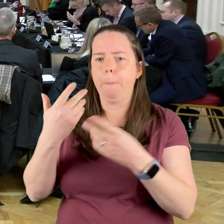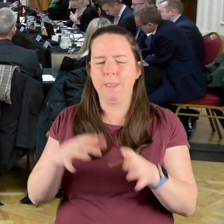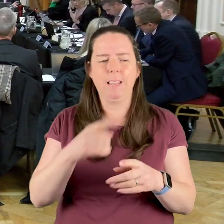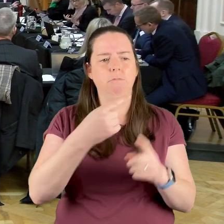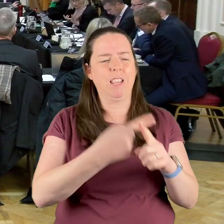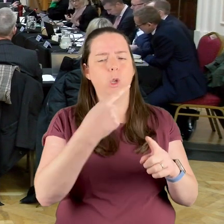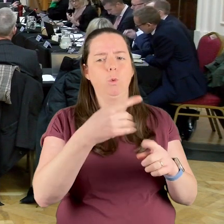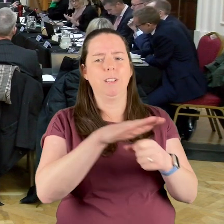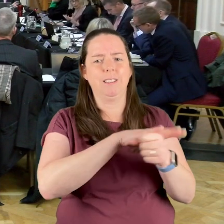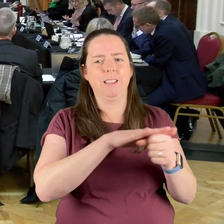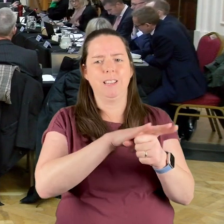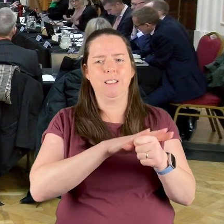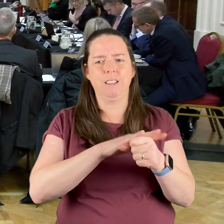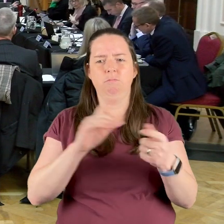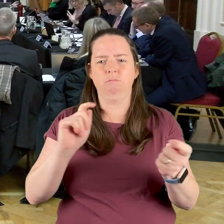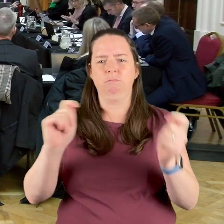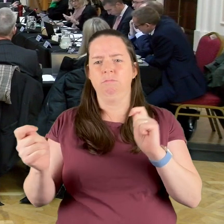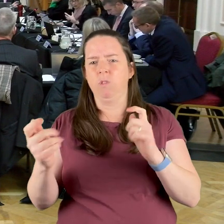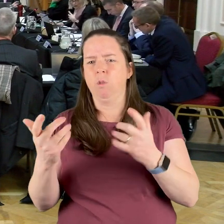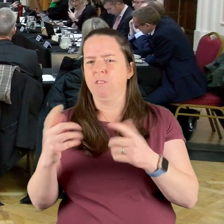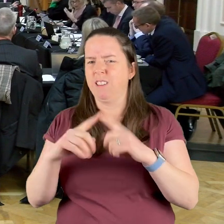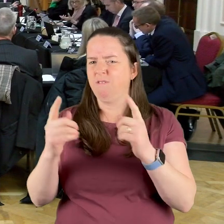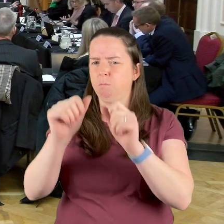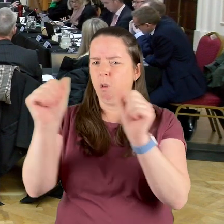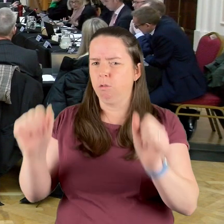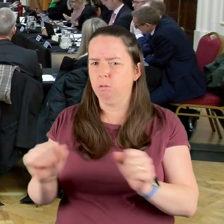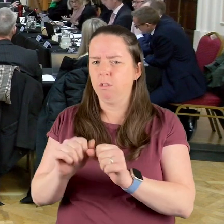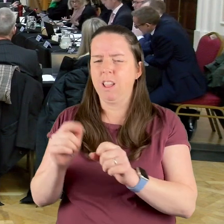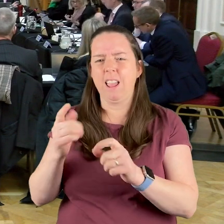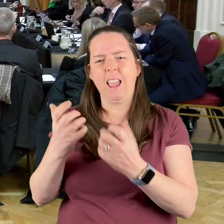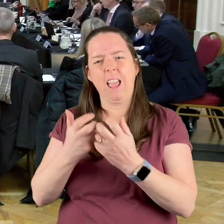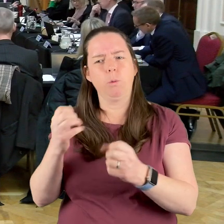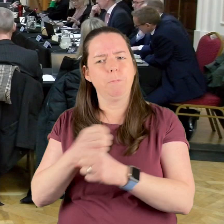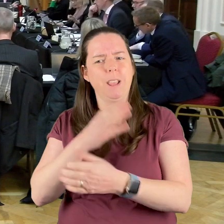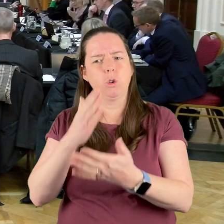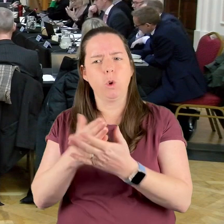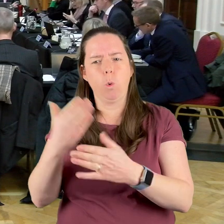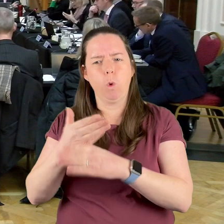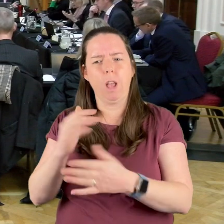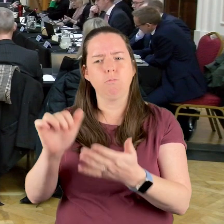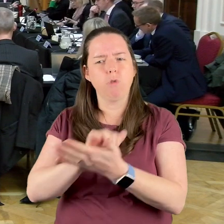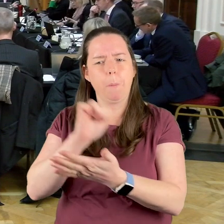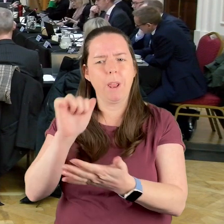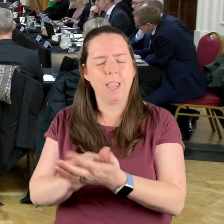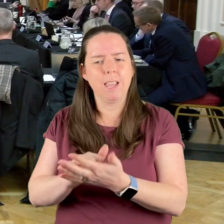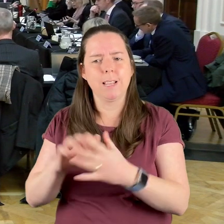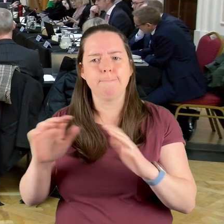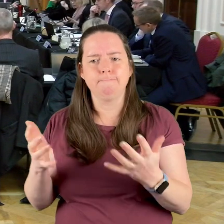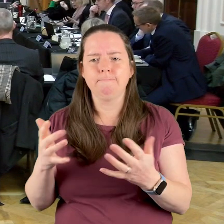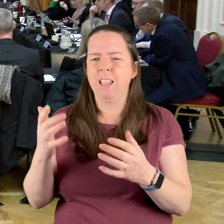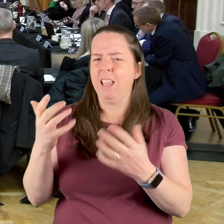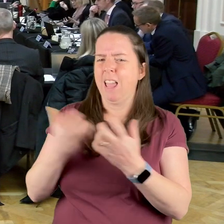you're proposing or relying on primary care to deliver work that had been done in the acute setting in a different